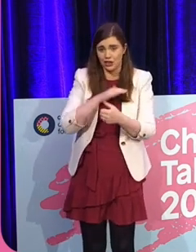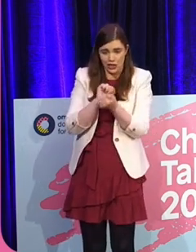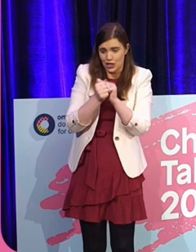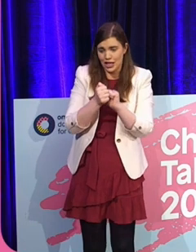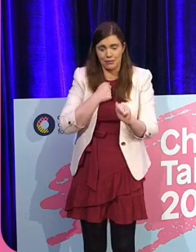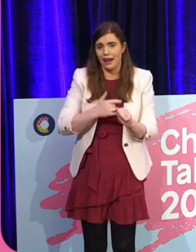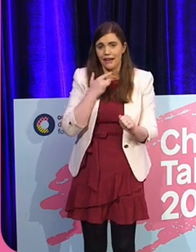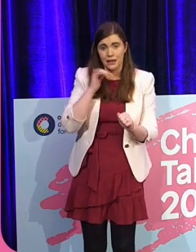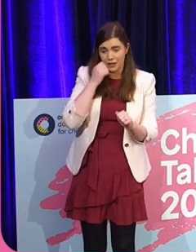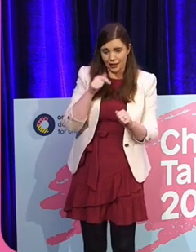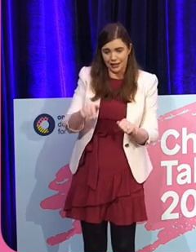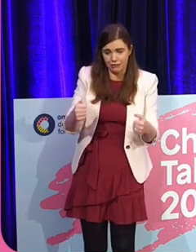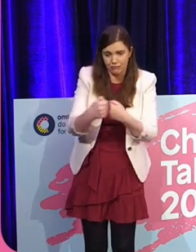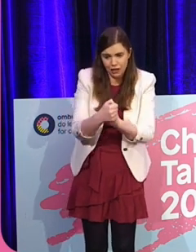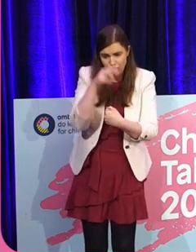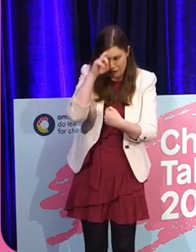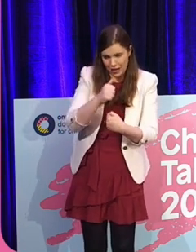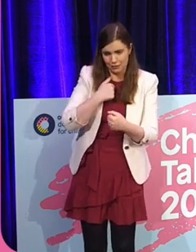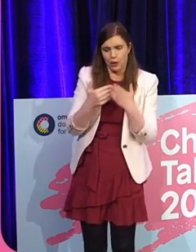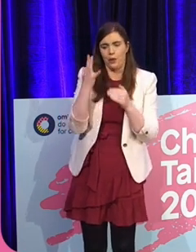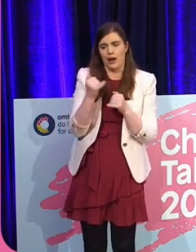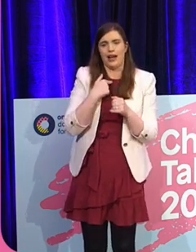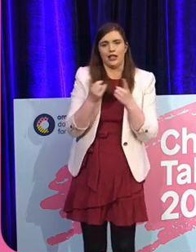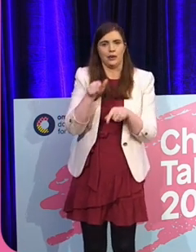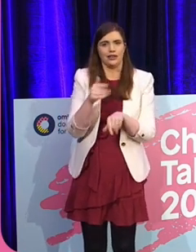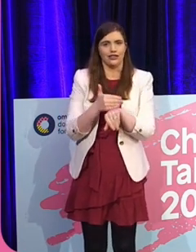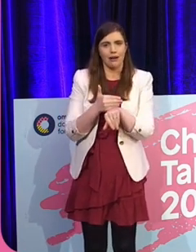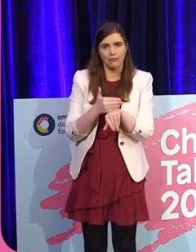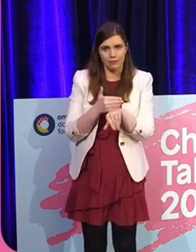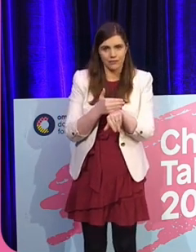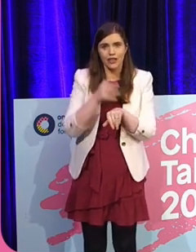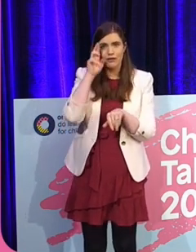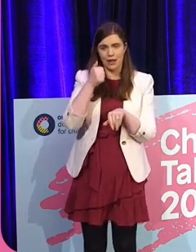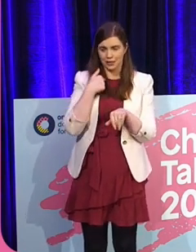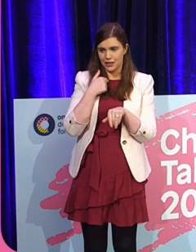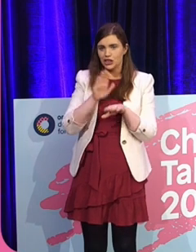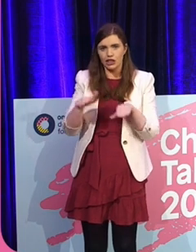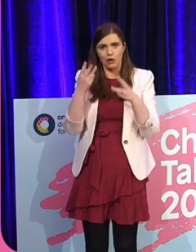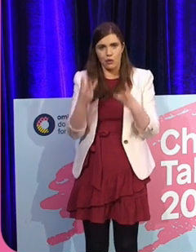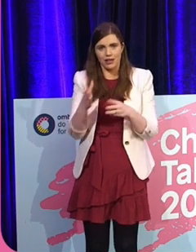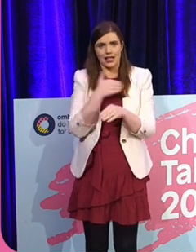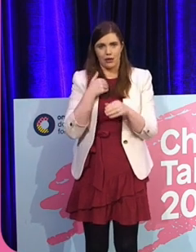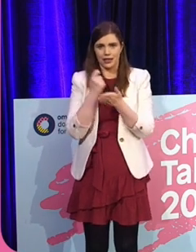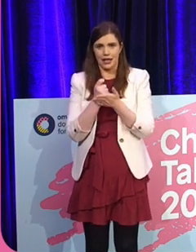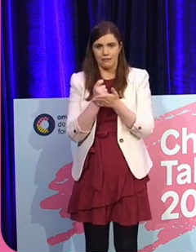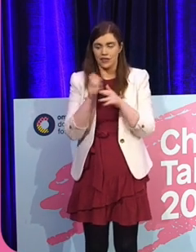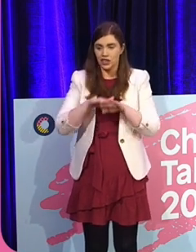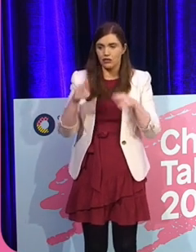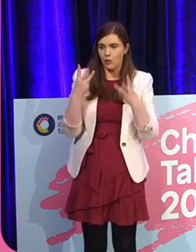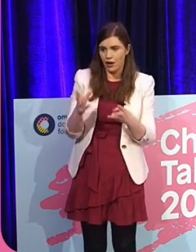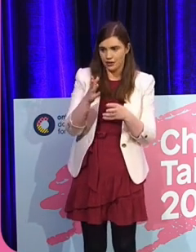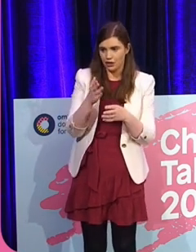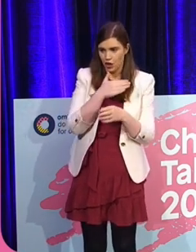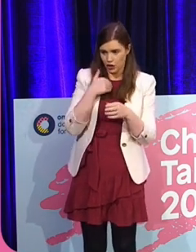it reminded me of why I'm doing this job. It reminded me that the children want our time. They want us to be, they want to be the center